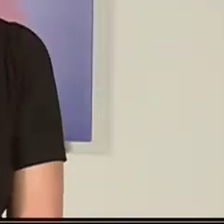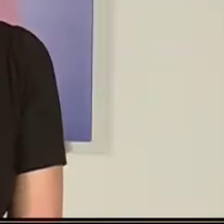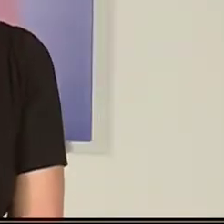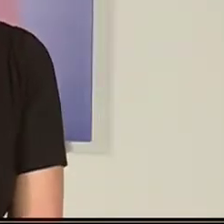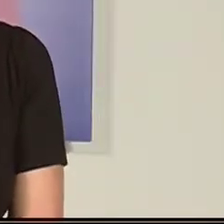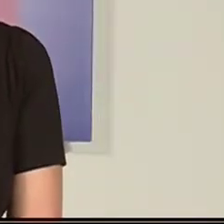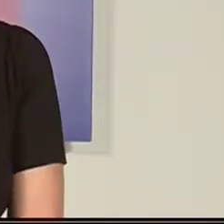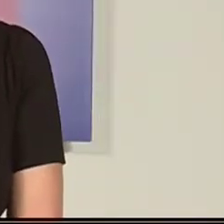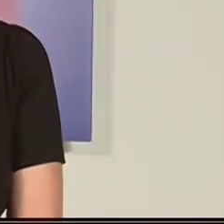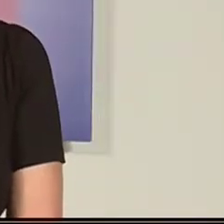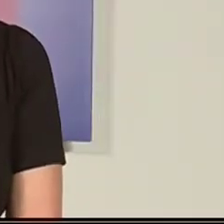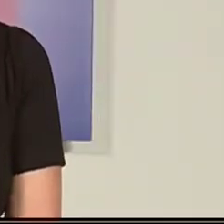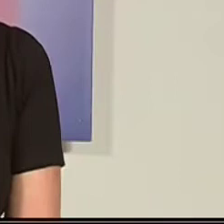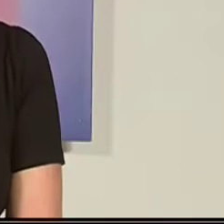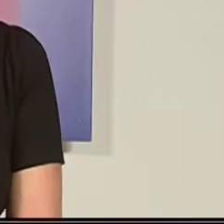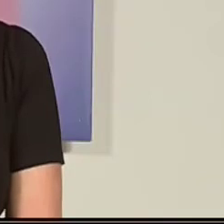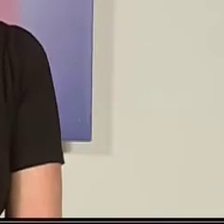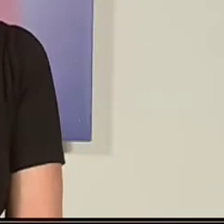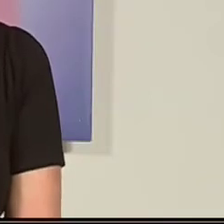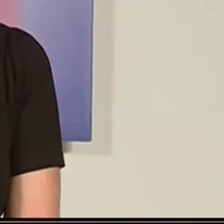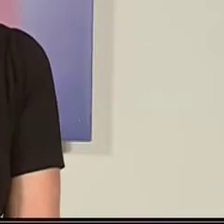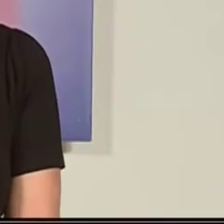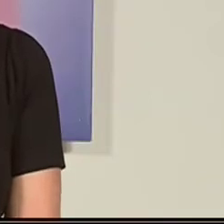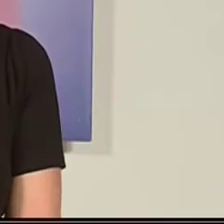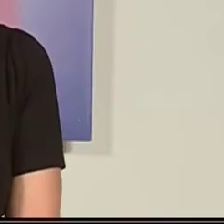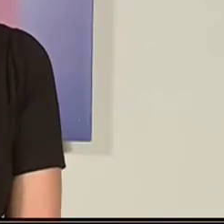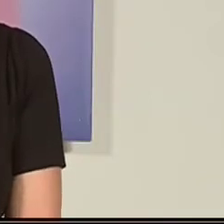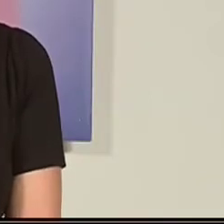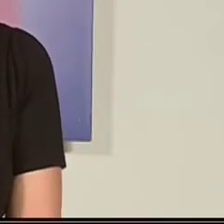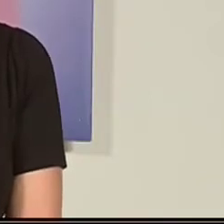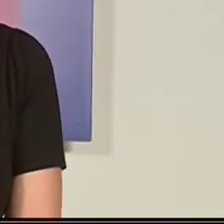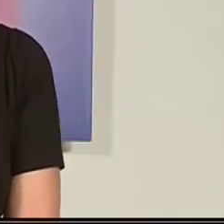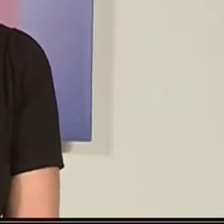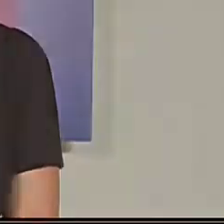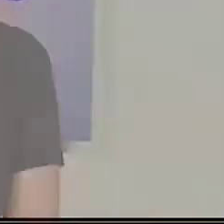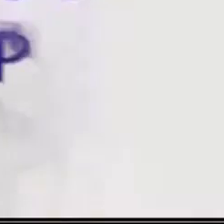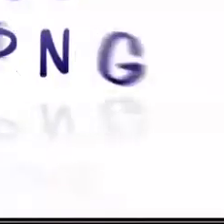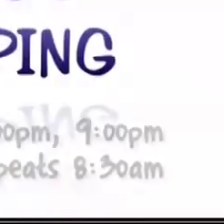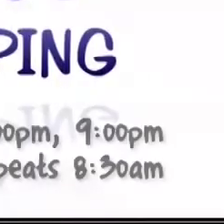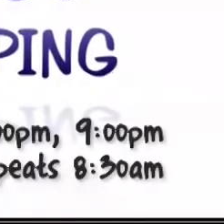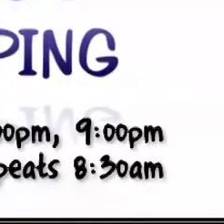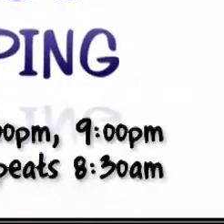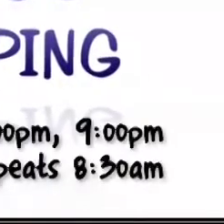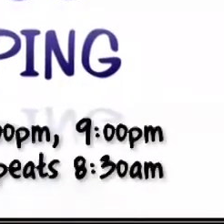Join me, Jude Kirk, every weekday as I share with you some of the best shopping in Canterbury.